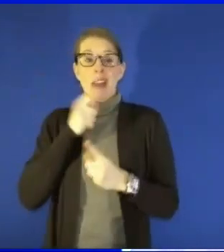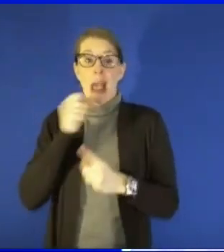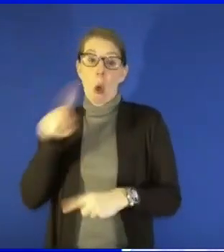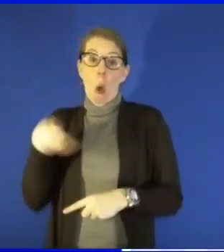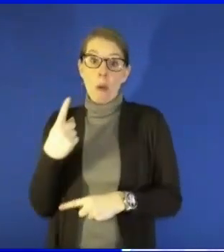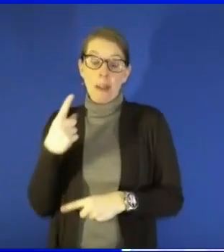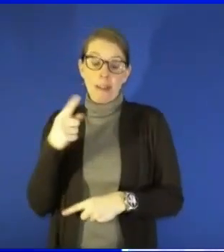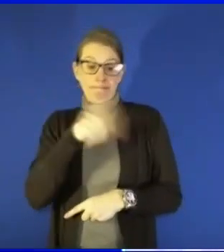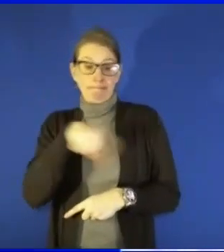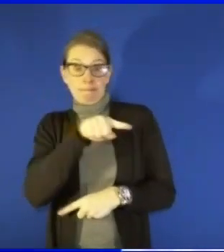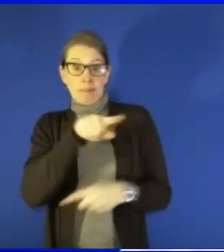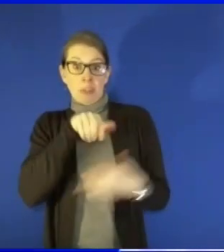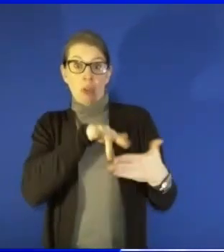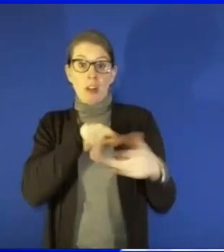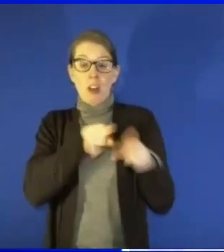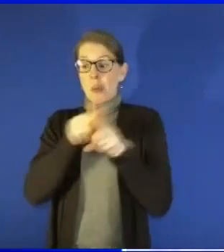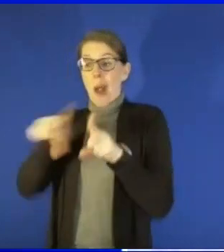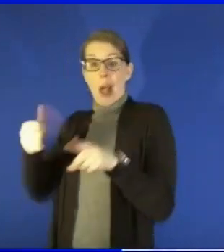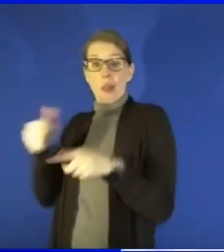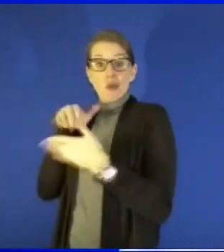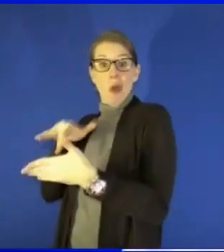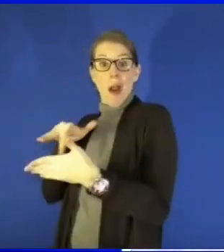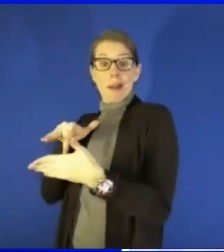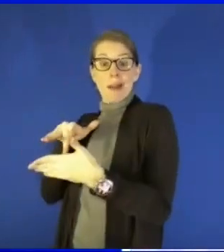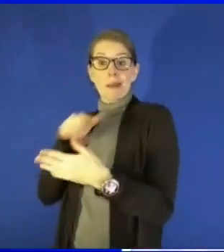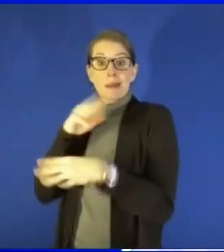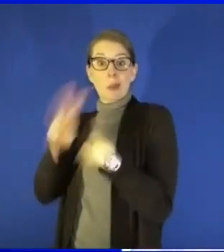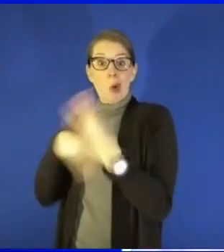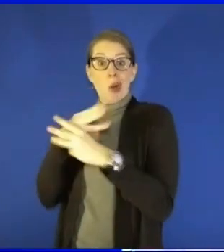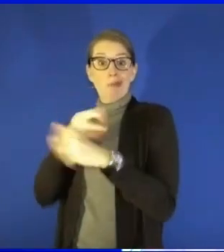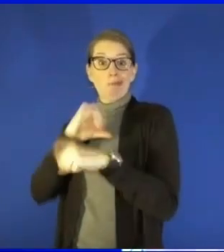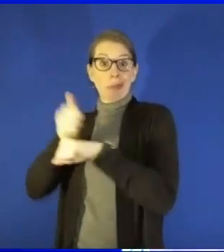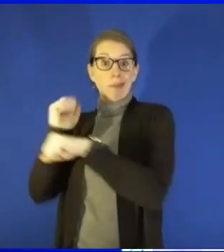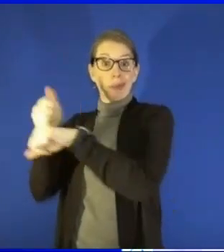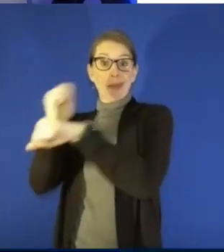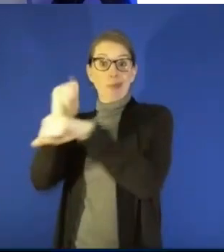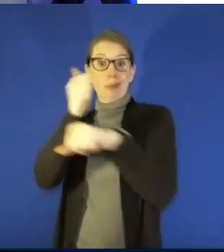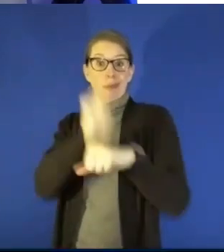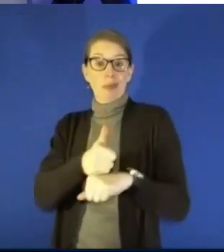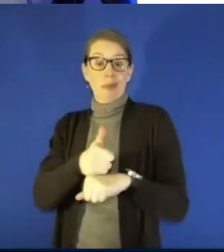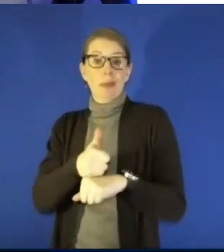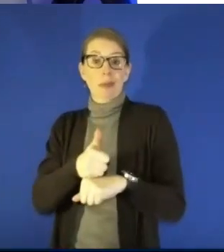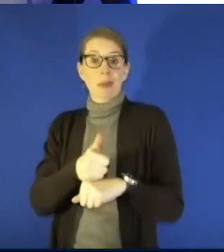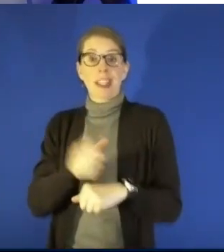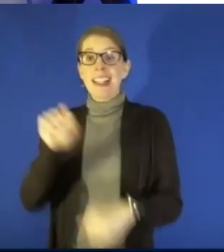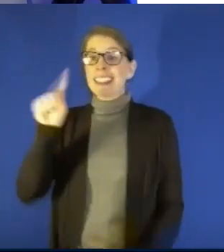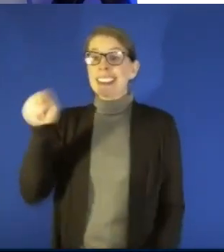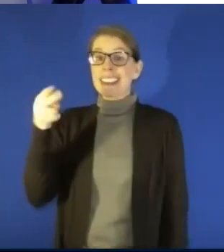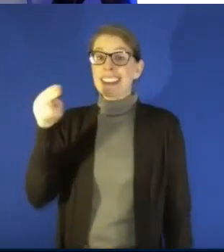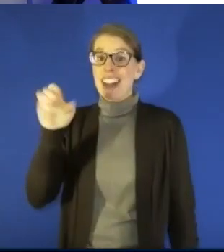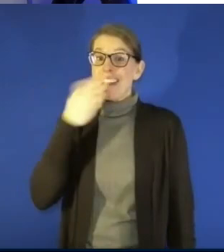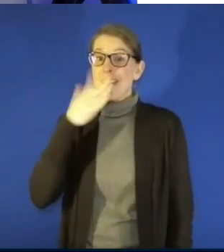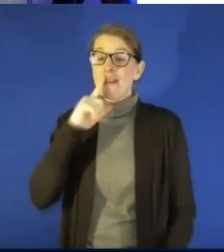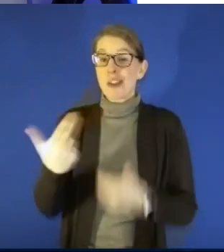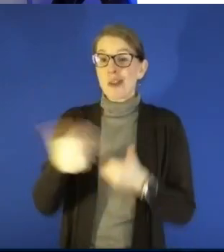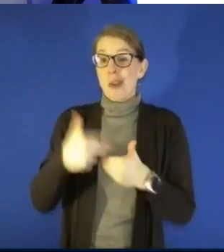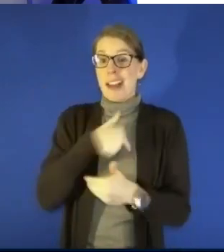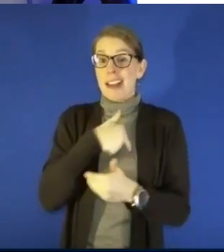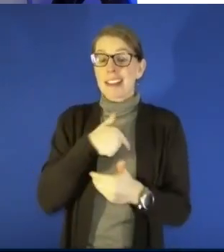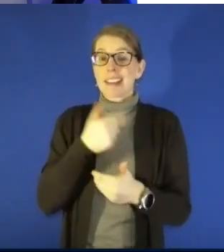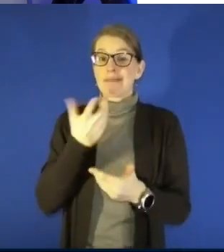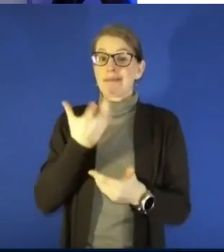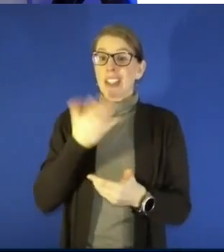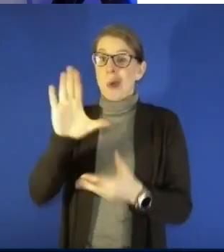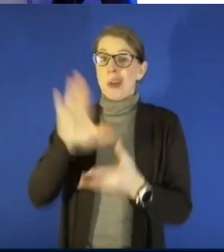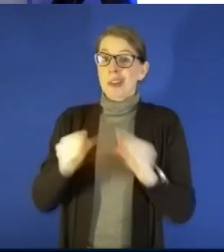but other trials that are conducted around the world as they become available. Stephanie, thank you so much for being with us and sharing your story. Folks on